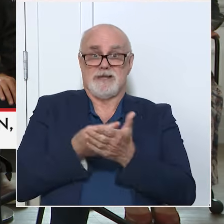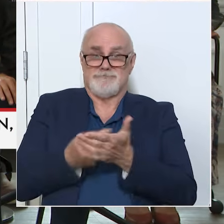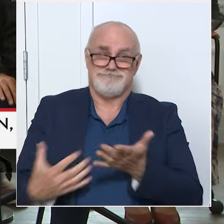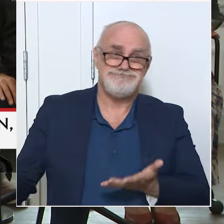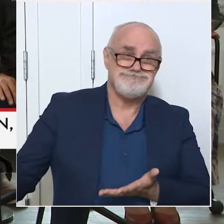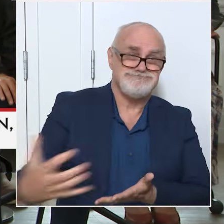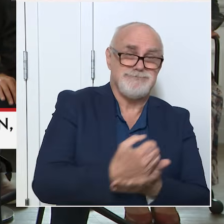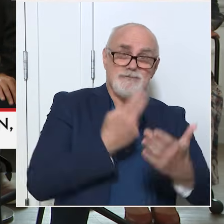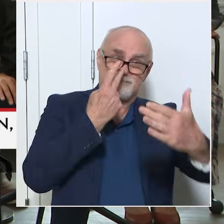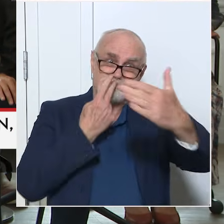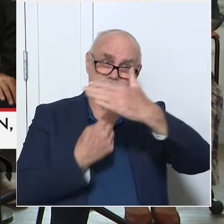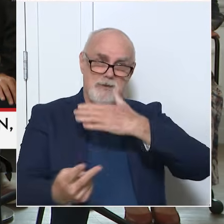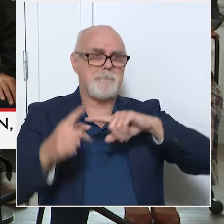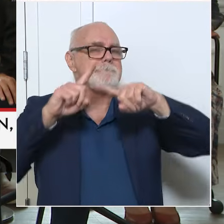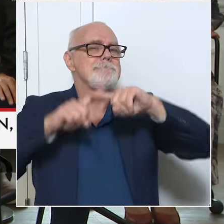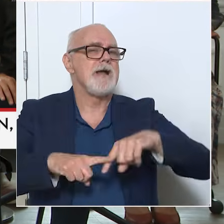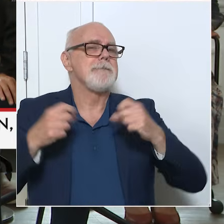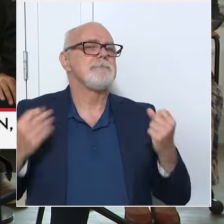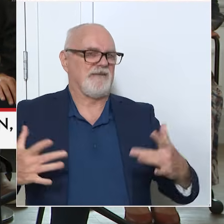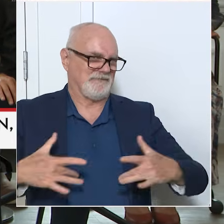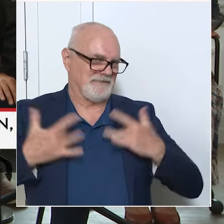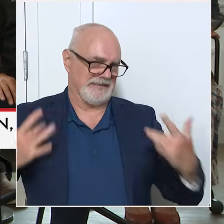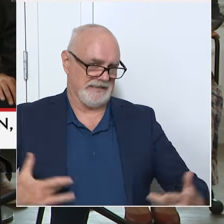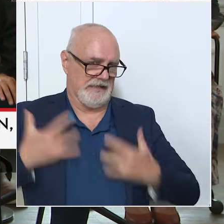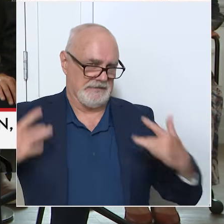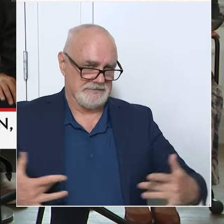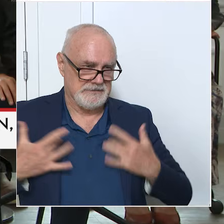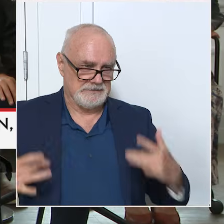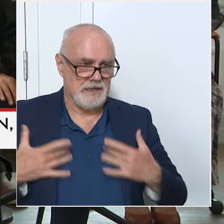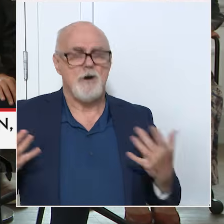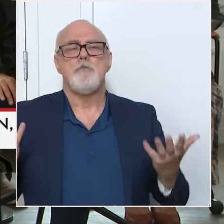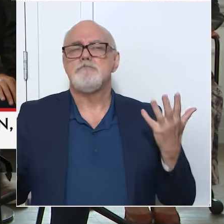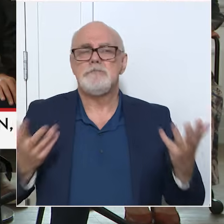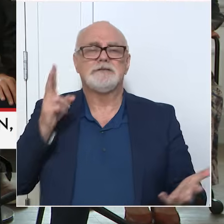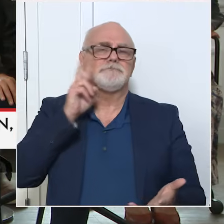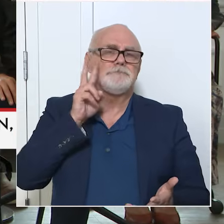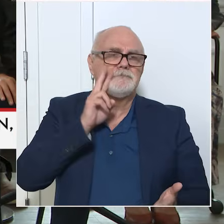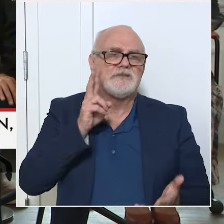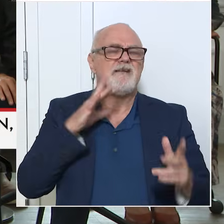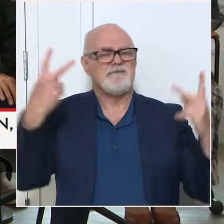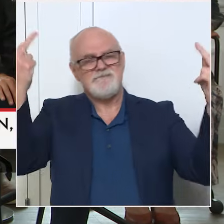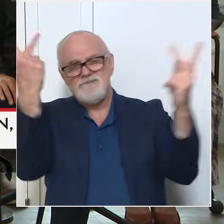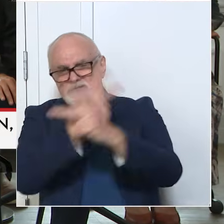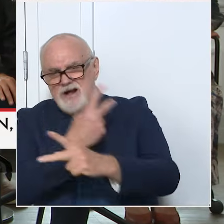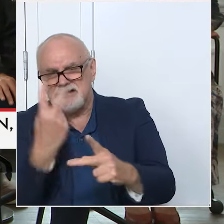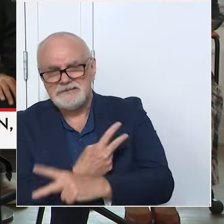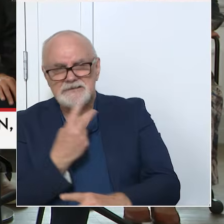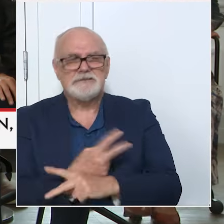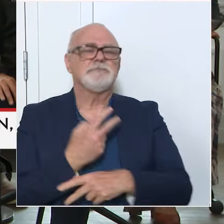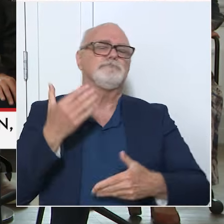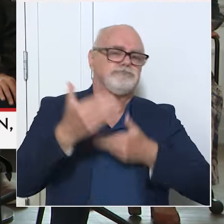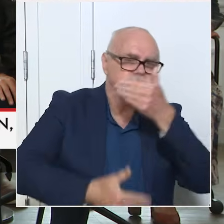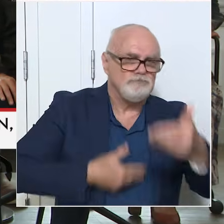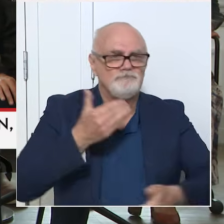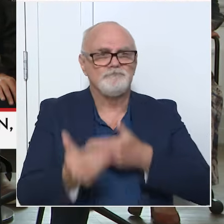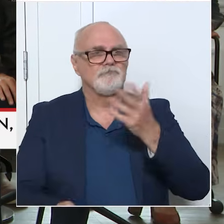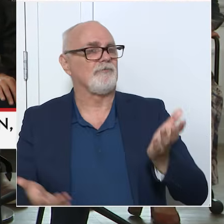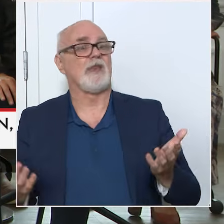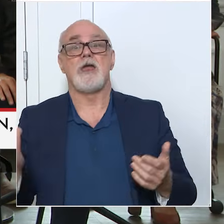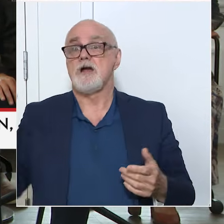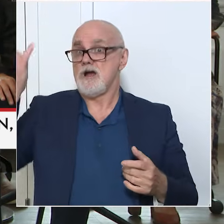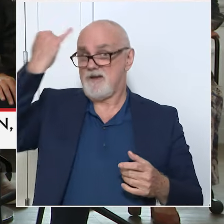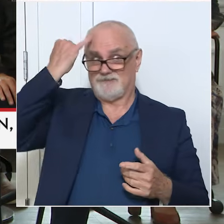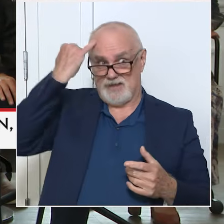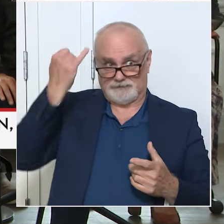host. And so we're still sort of formulating what the program would be. But even if we just had one or two